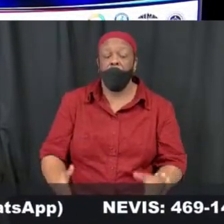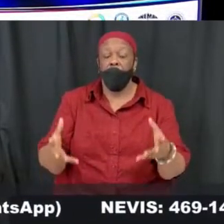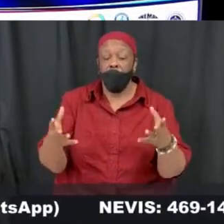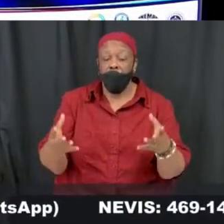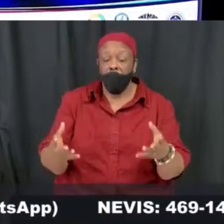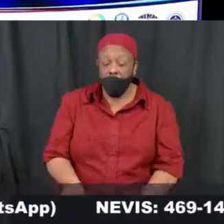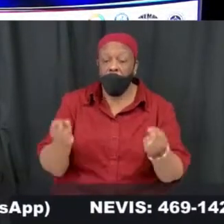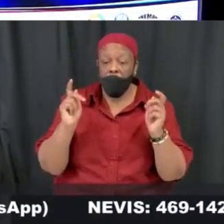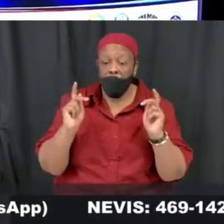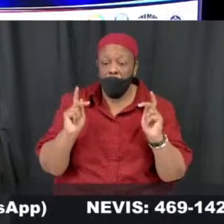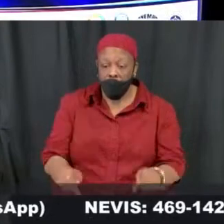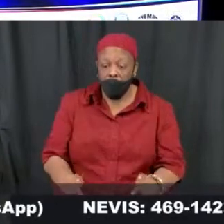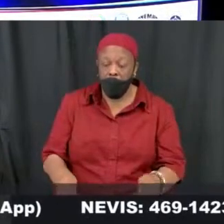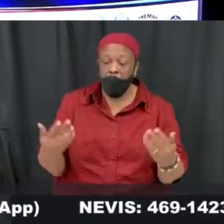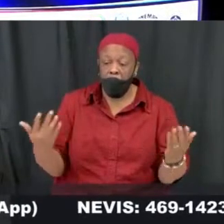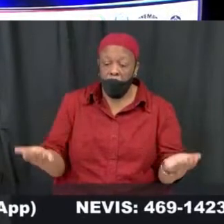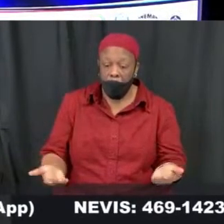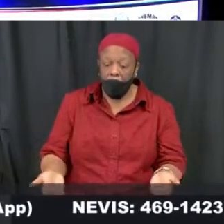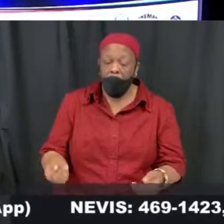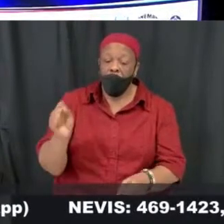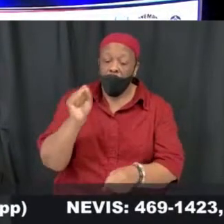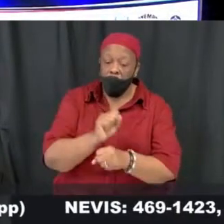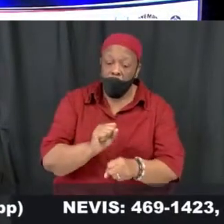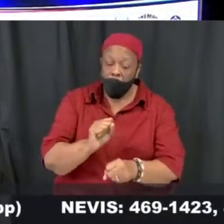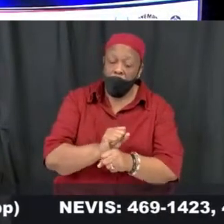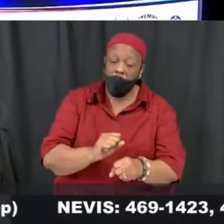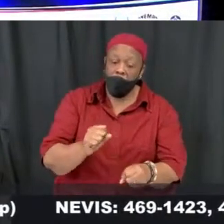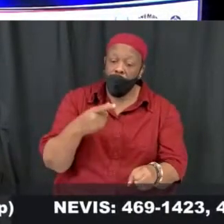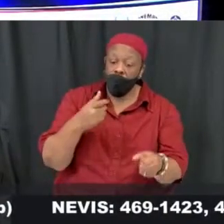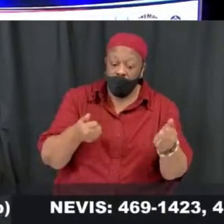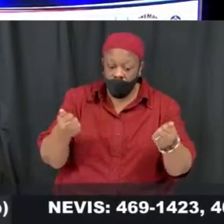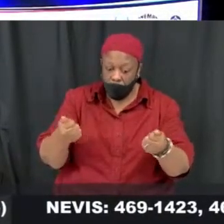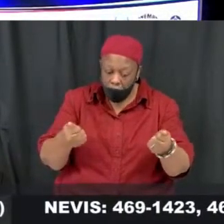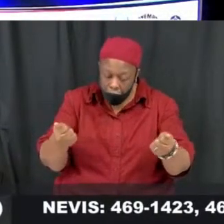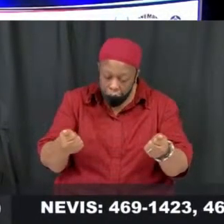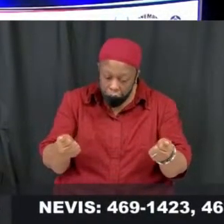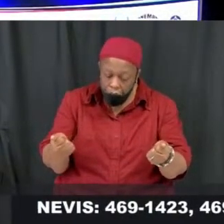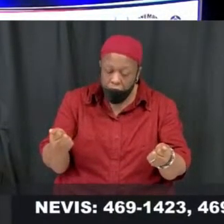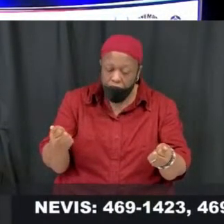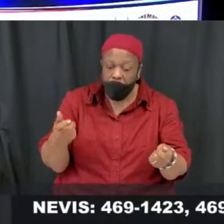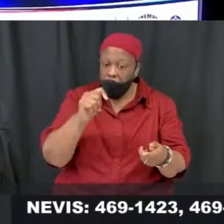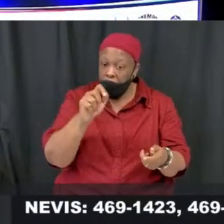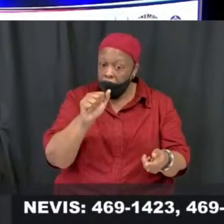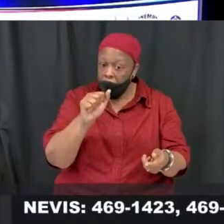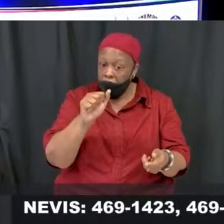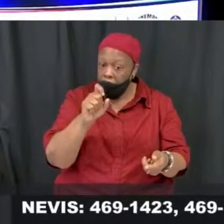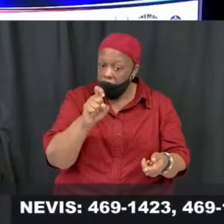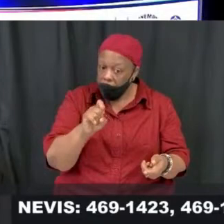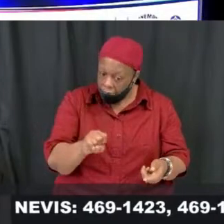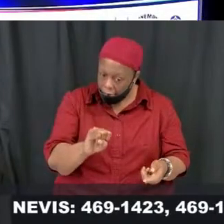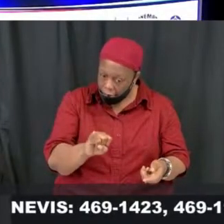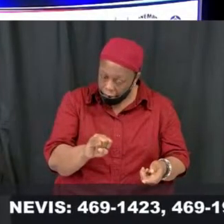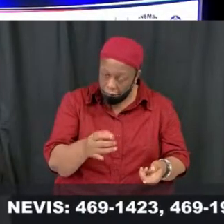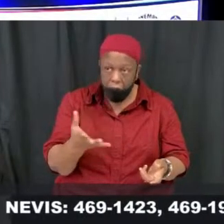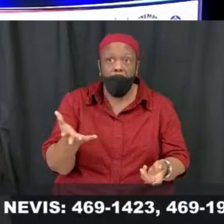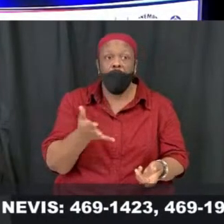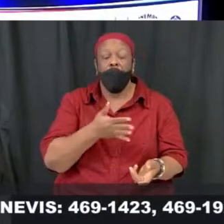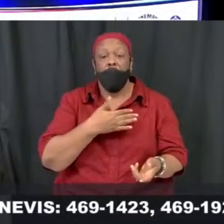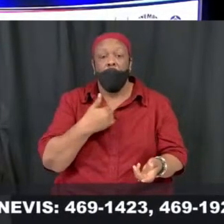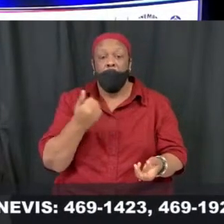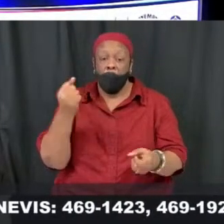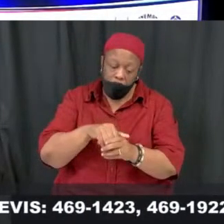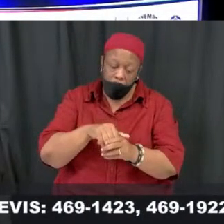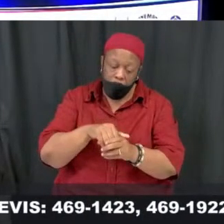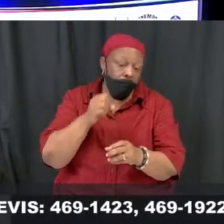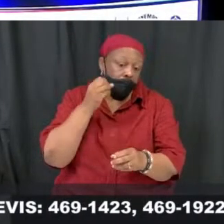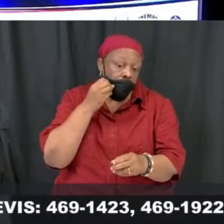service providers, we are vaccinated to protect them, and while protecting us, certain